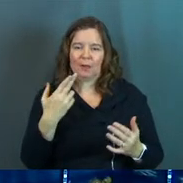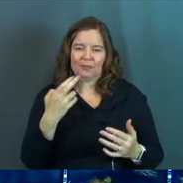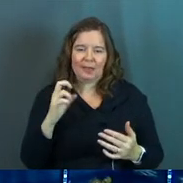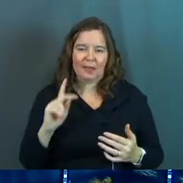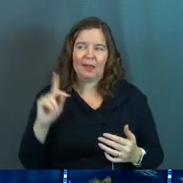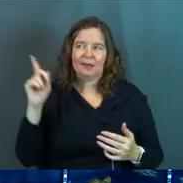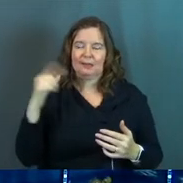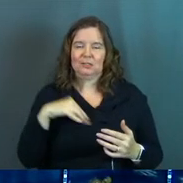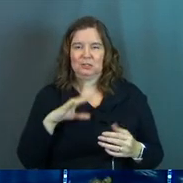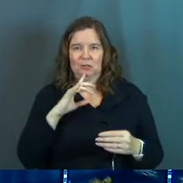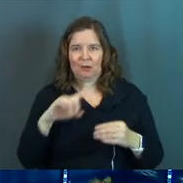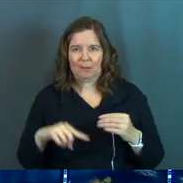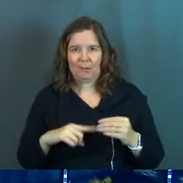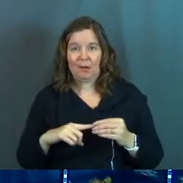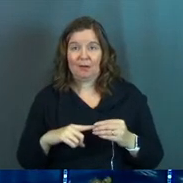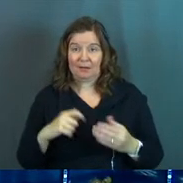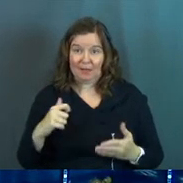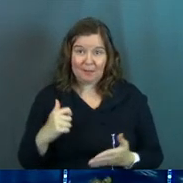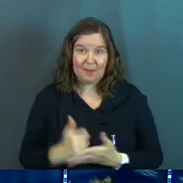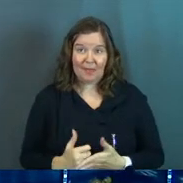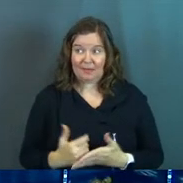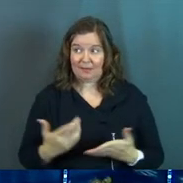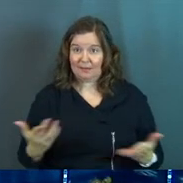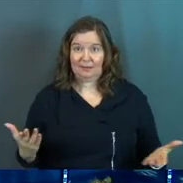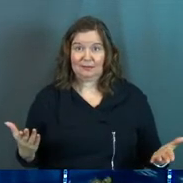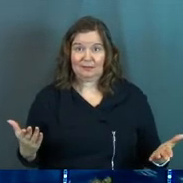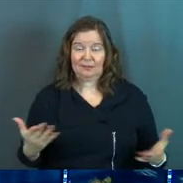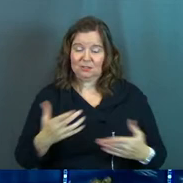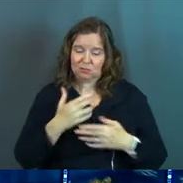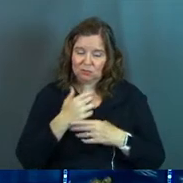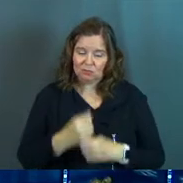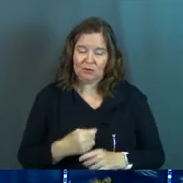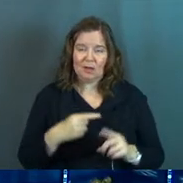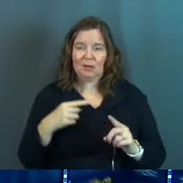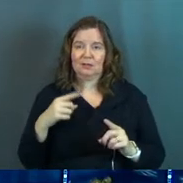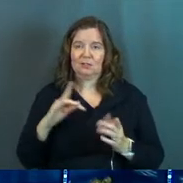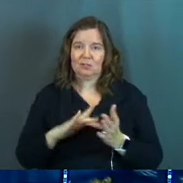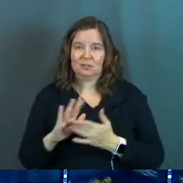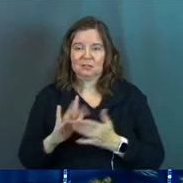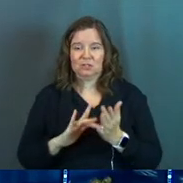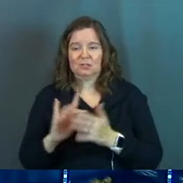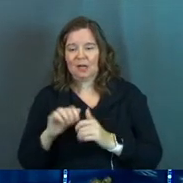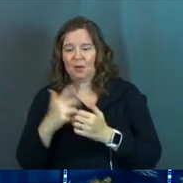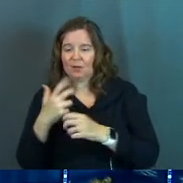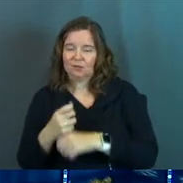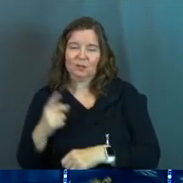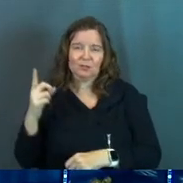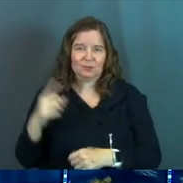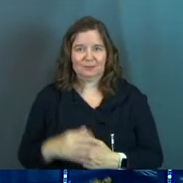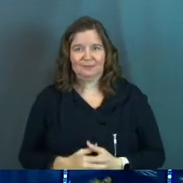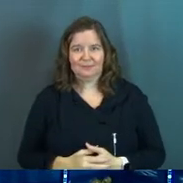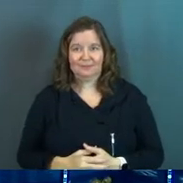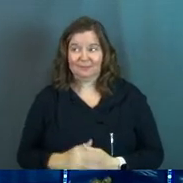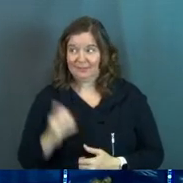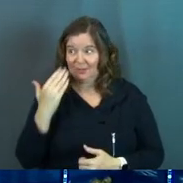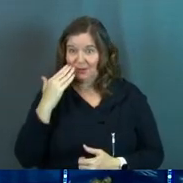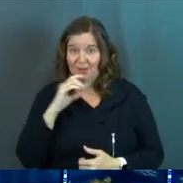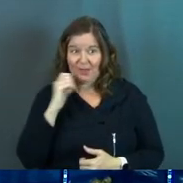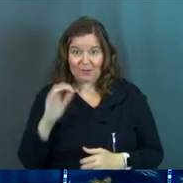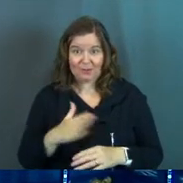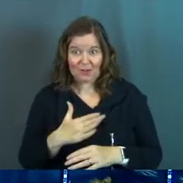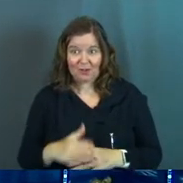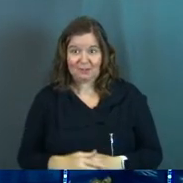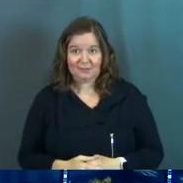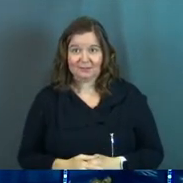heck Jesus is talking about. Amen. Amen. Trust him. Jesus, Jesus, how I trust you. Anybody know that old